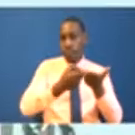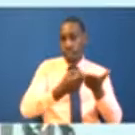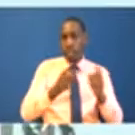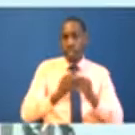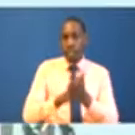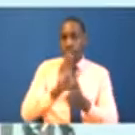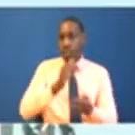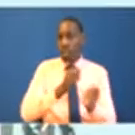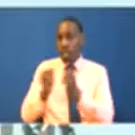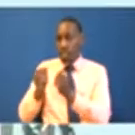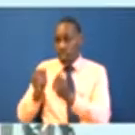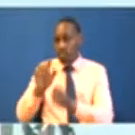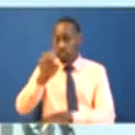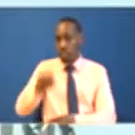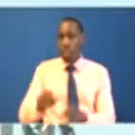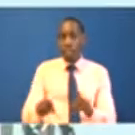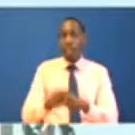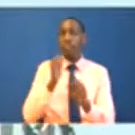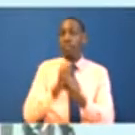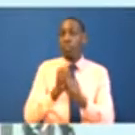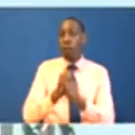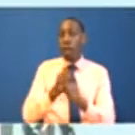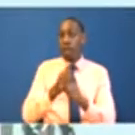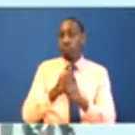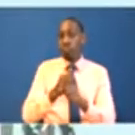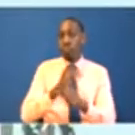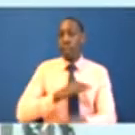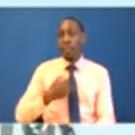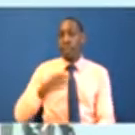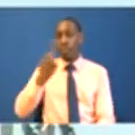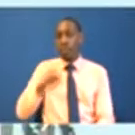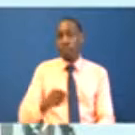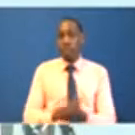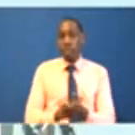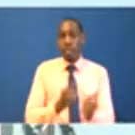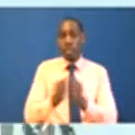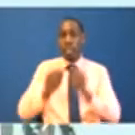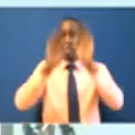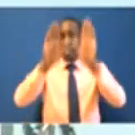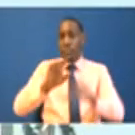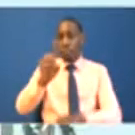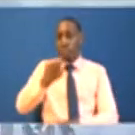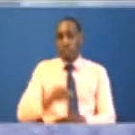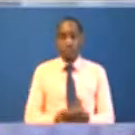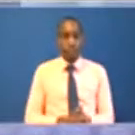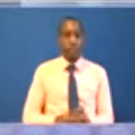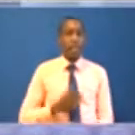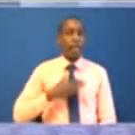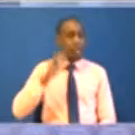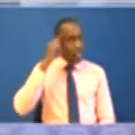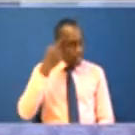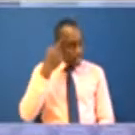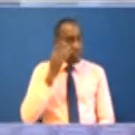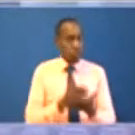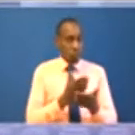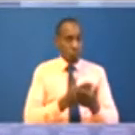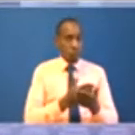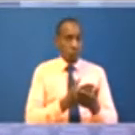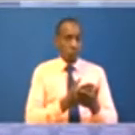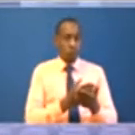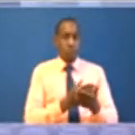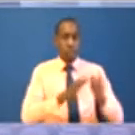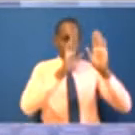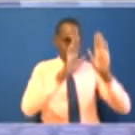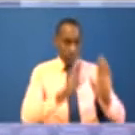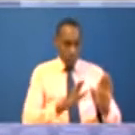that a strategy does it work does it matter i think it does for those who stay away because you assess